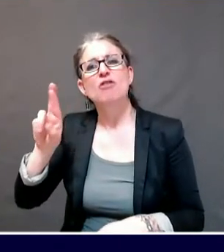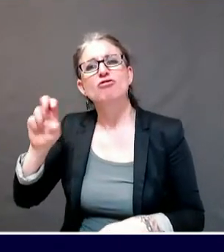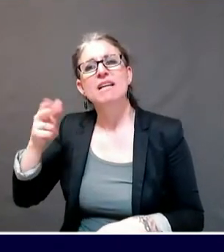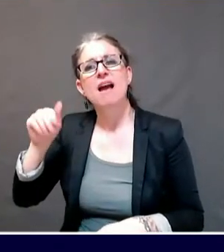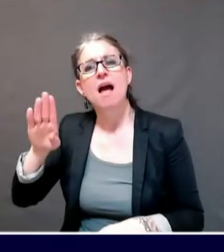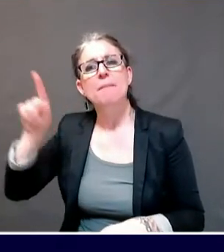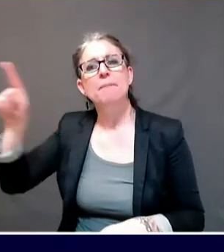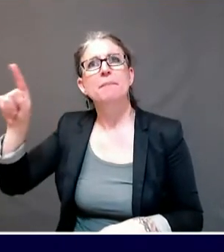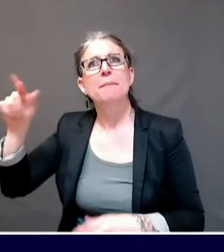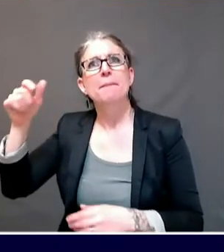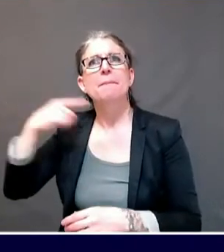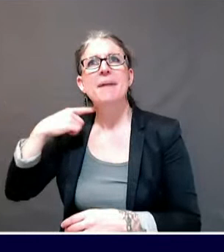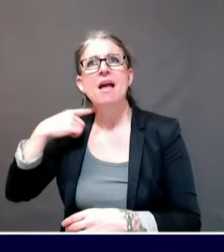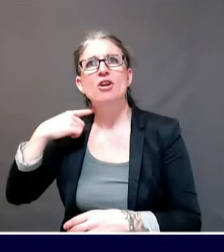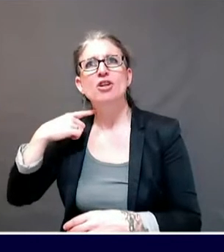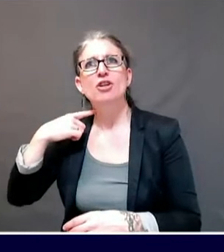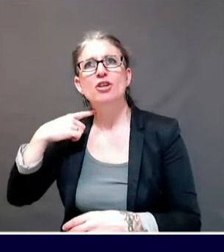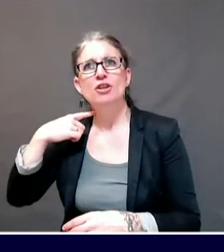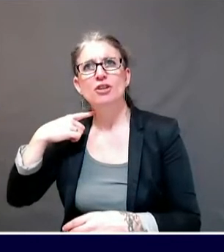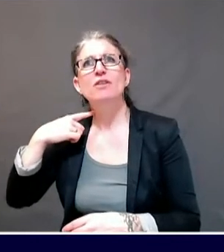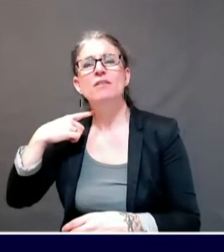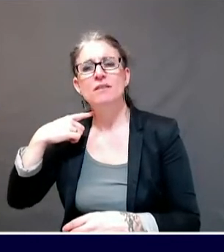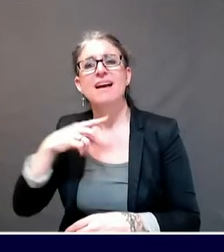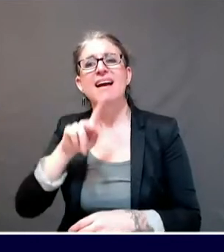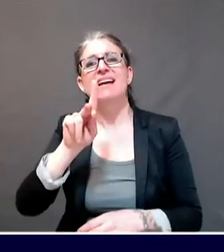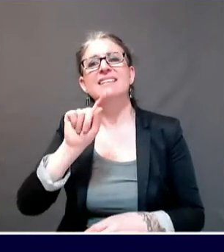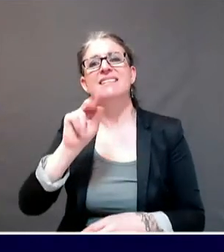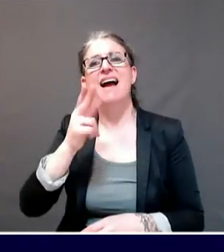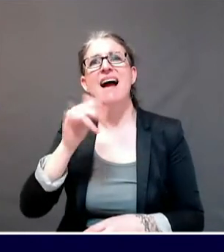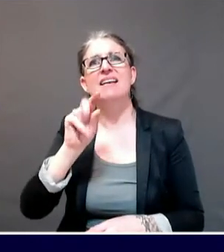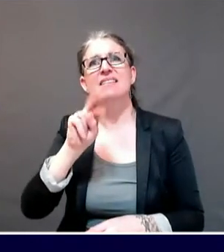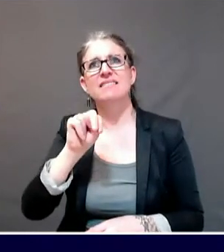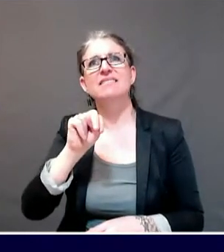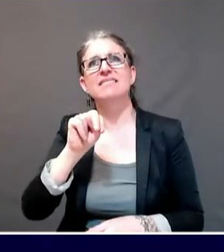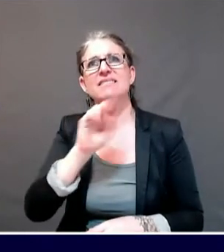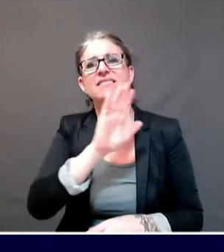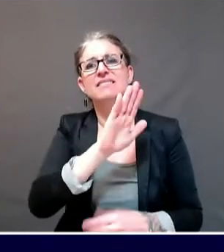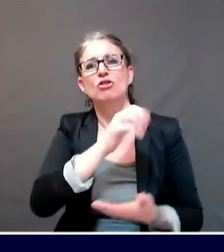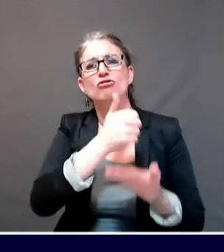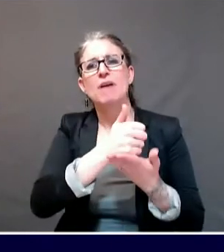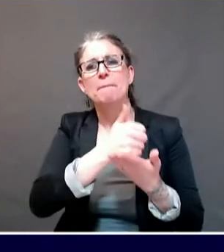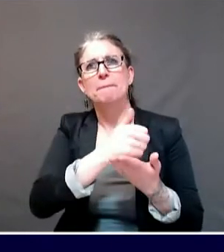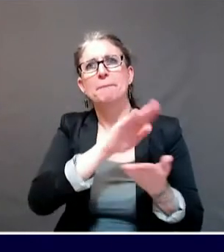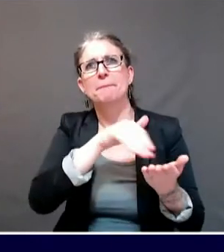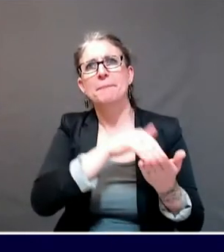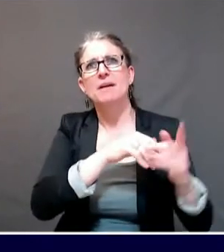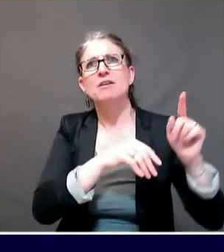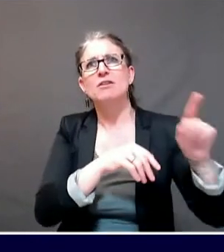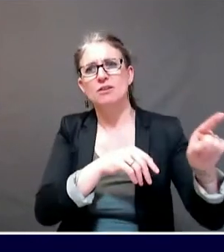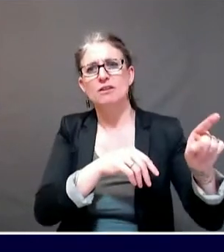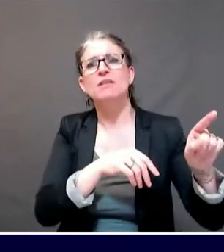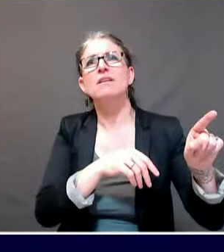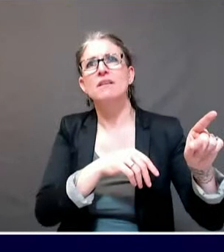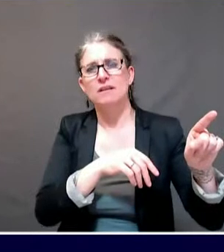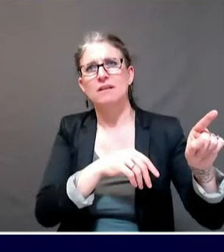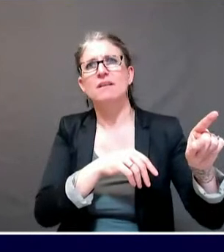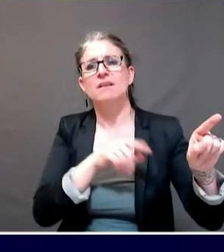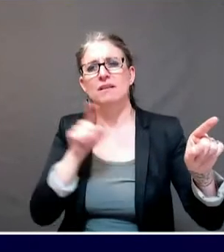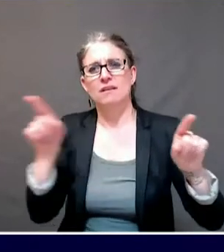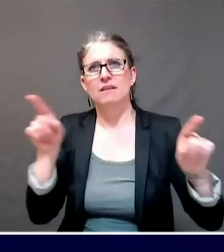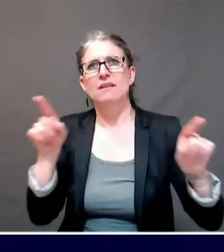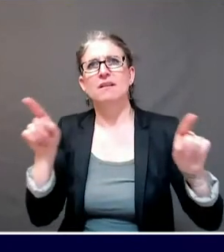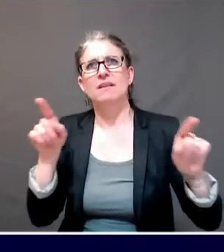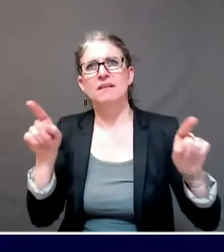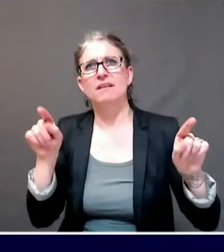latest numbers that I have, Brian, on East Side Rehab are at 58, but I'm going to we will triple check to make sure